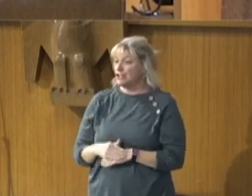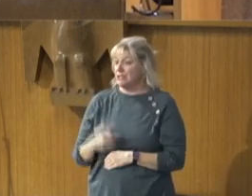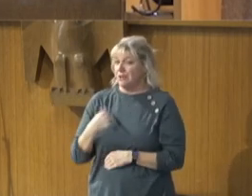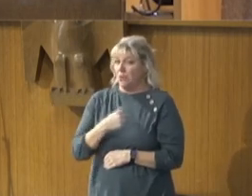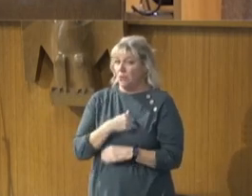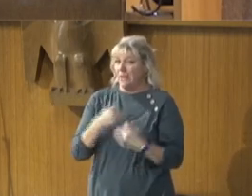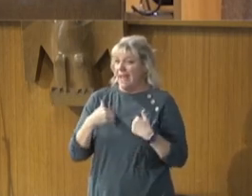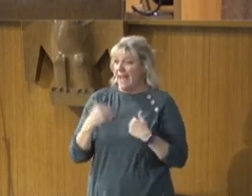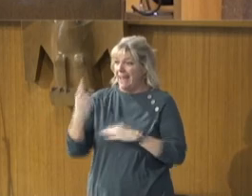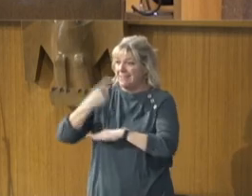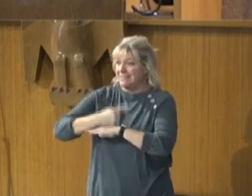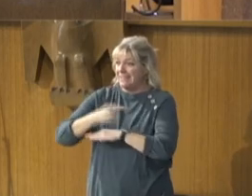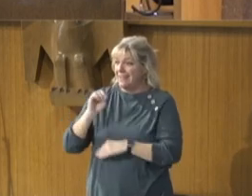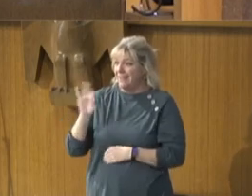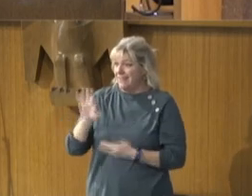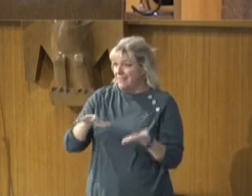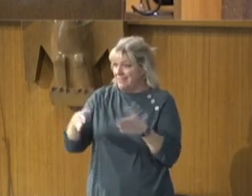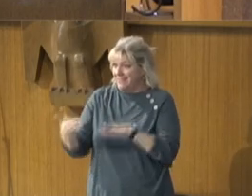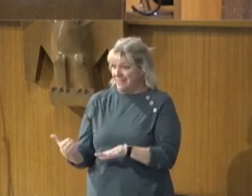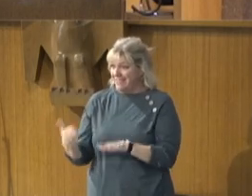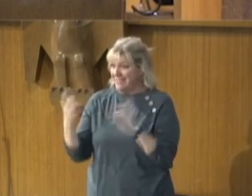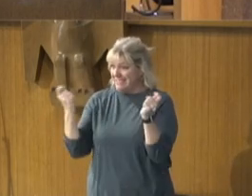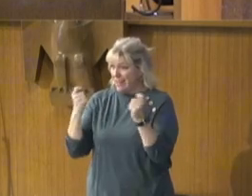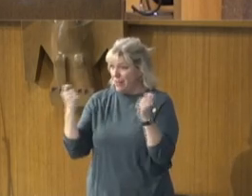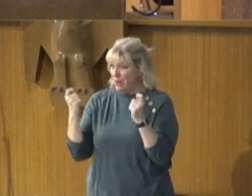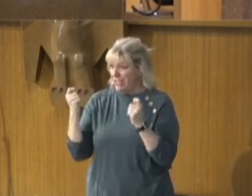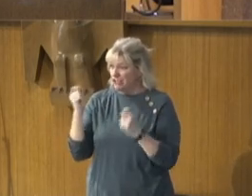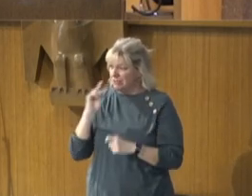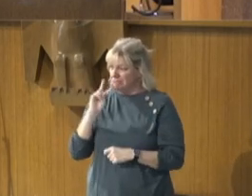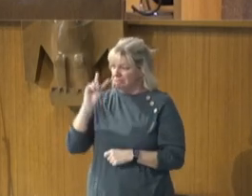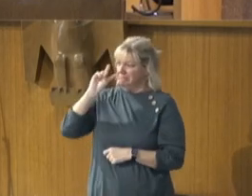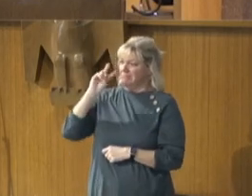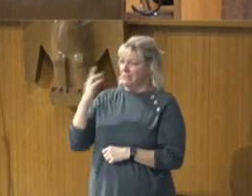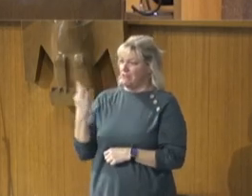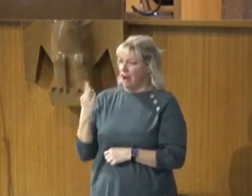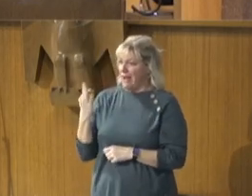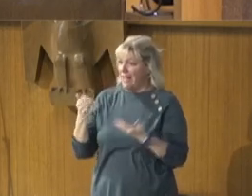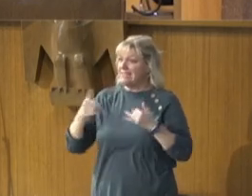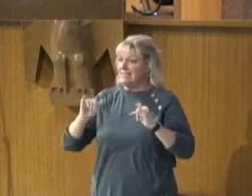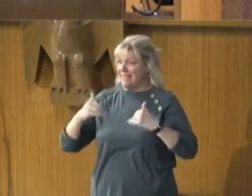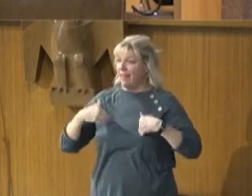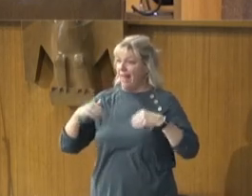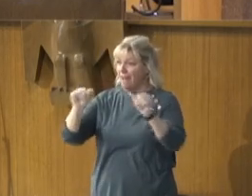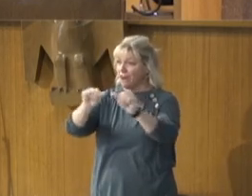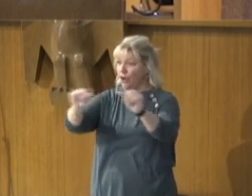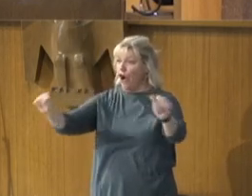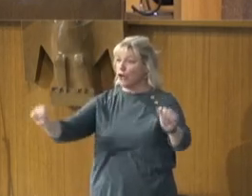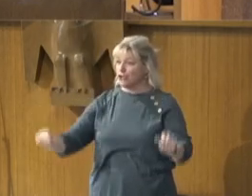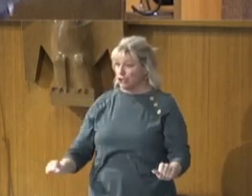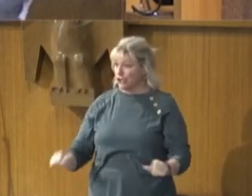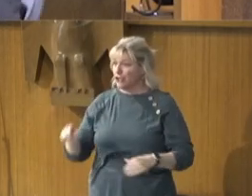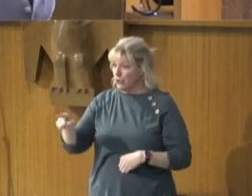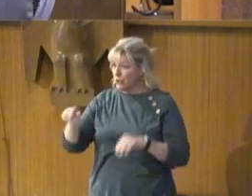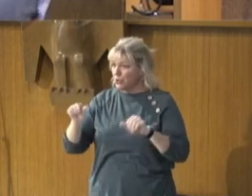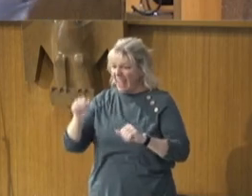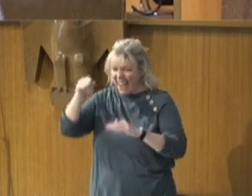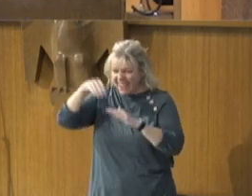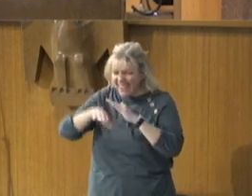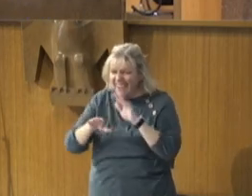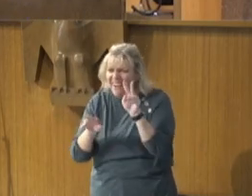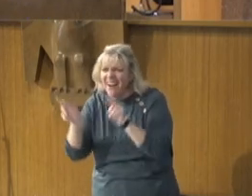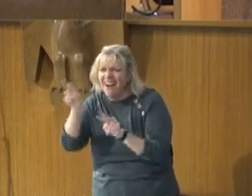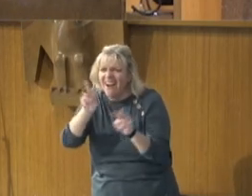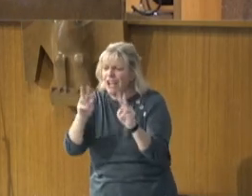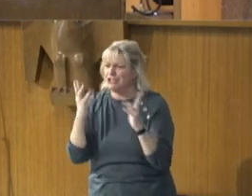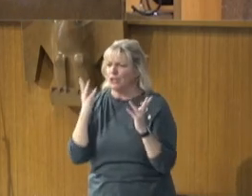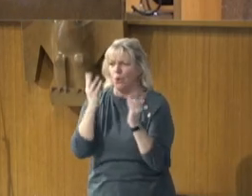Muertos celebration this past Friday, and so the altar is still up for you to go and look at it. It's gorgeous,